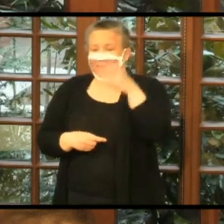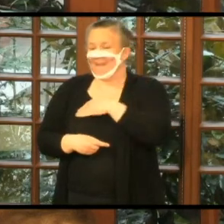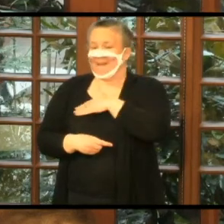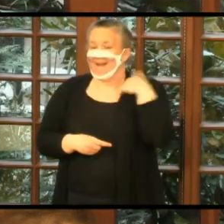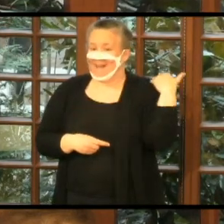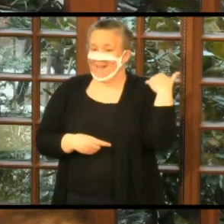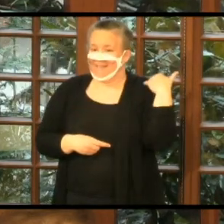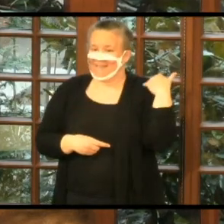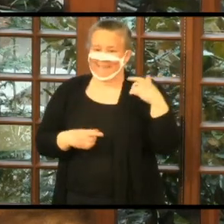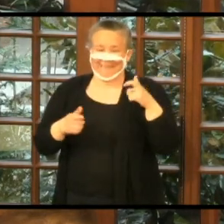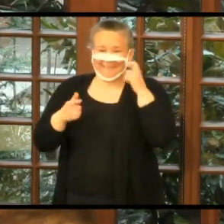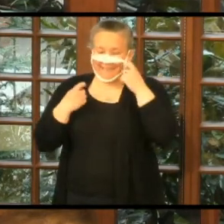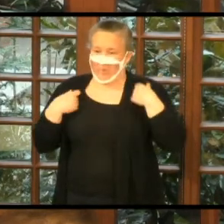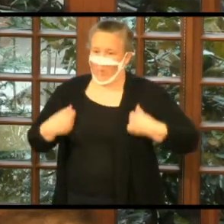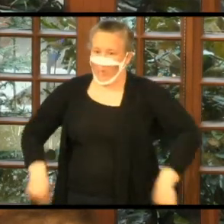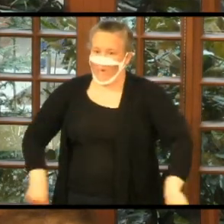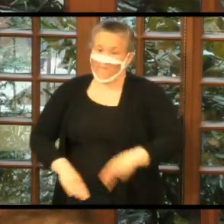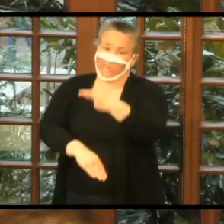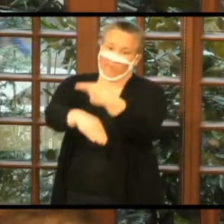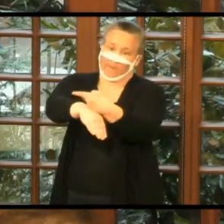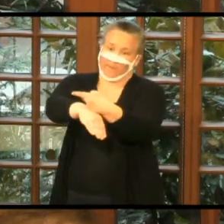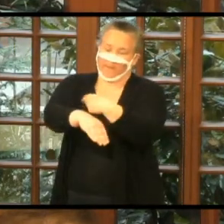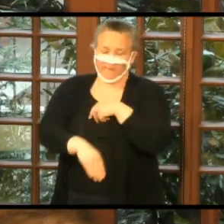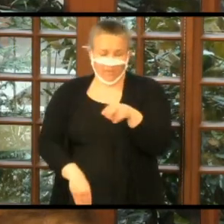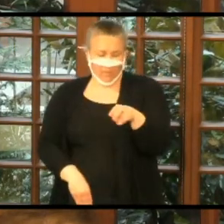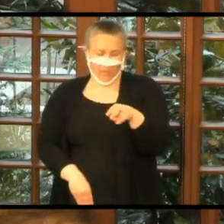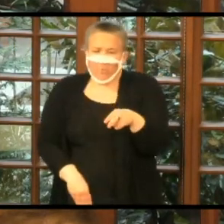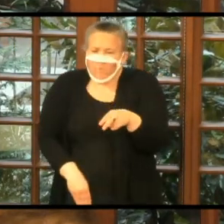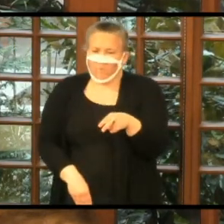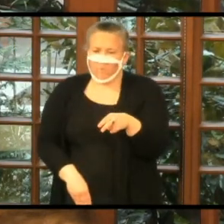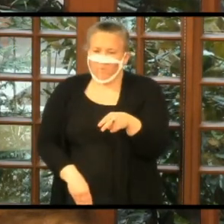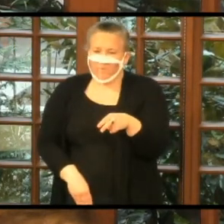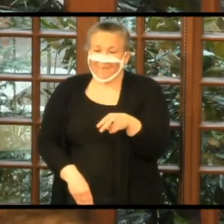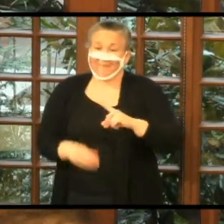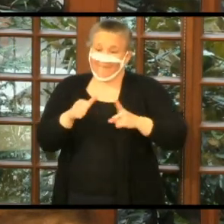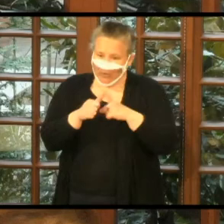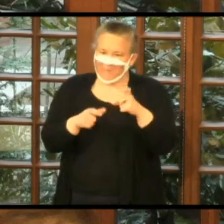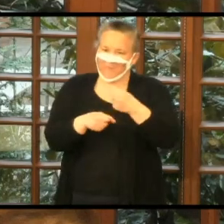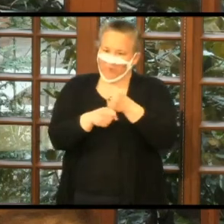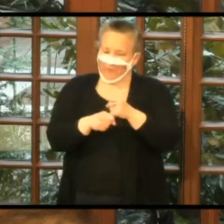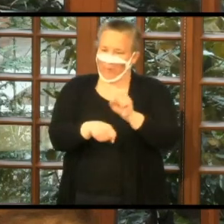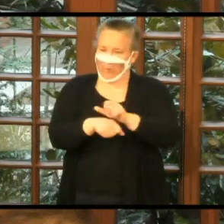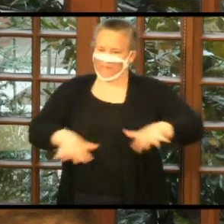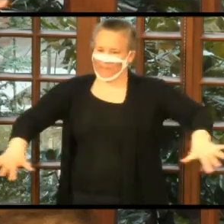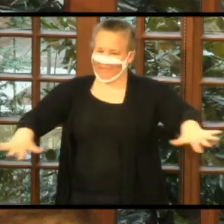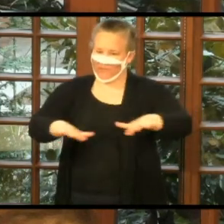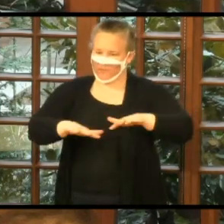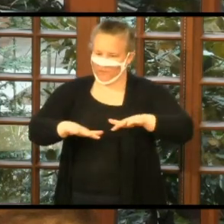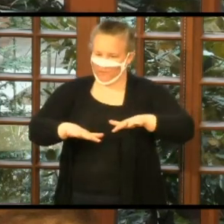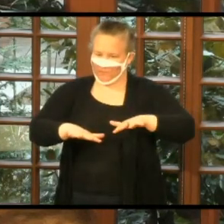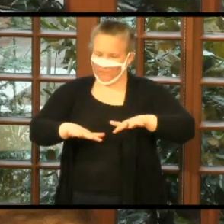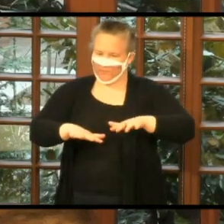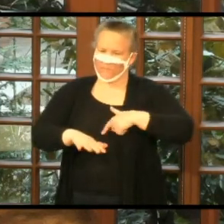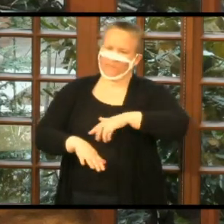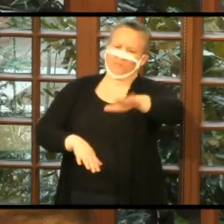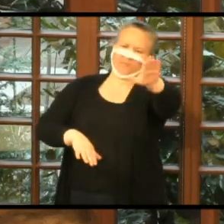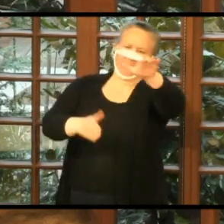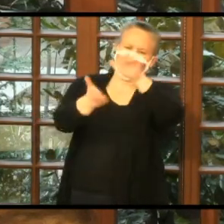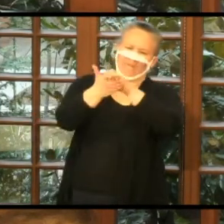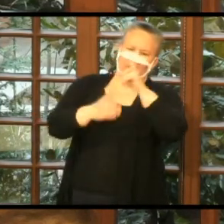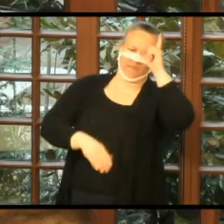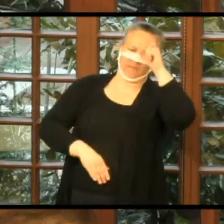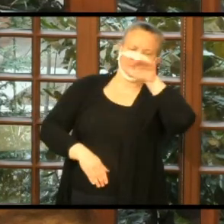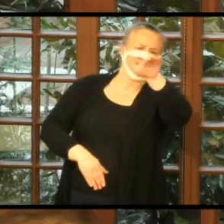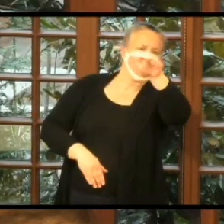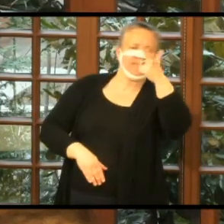across his kitchen table, he isn't fazed. First, he must create his workspace. Nondita, he shouts to his wife